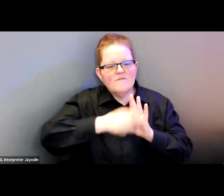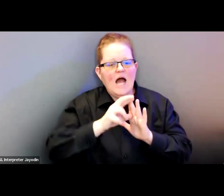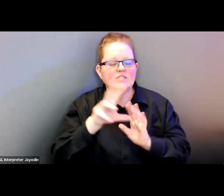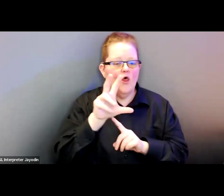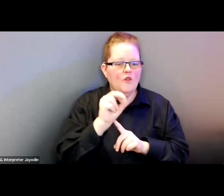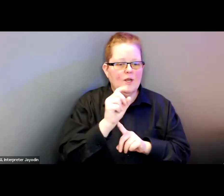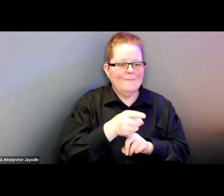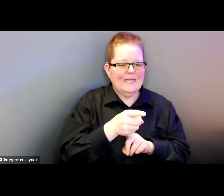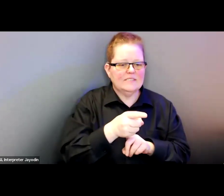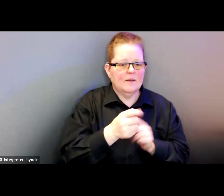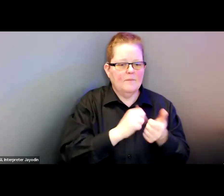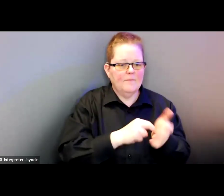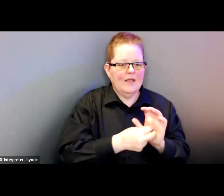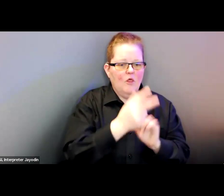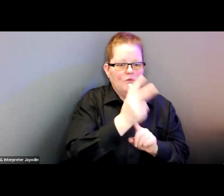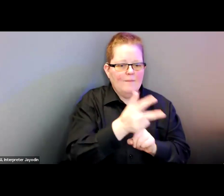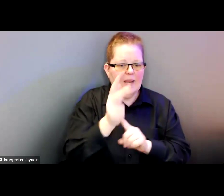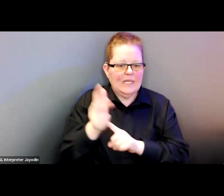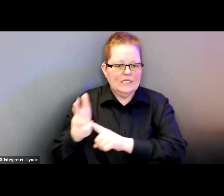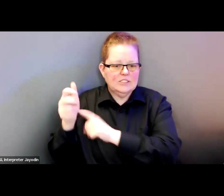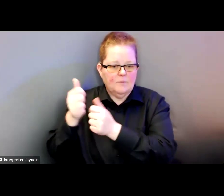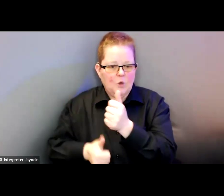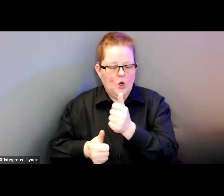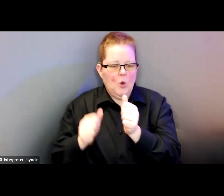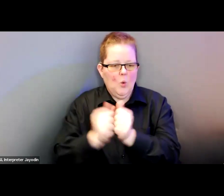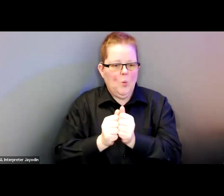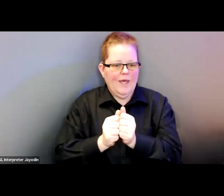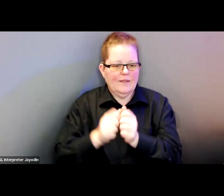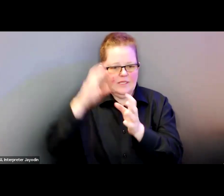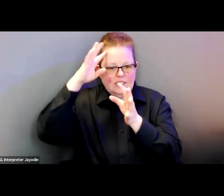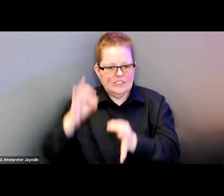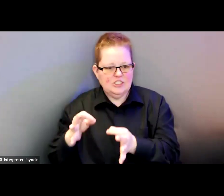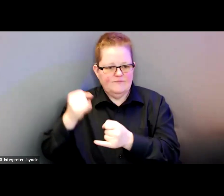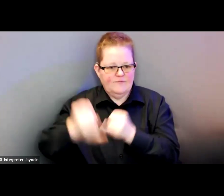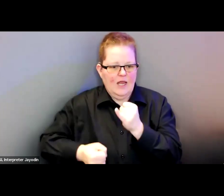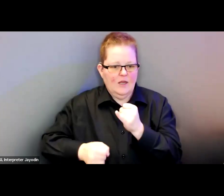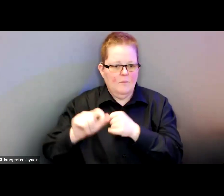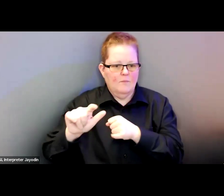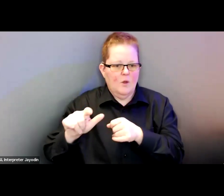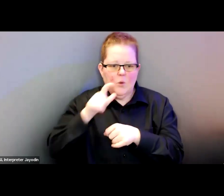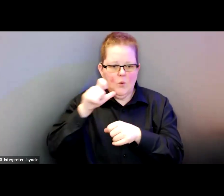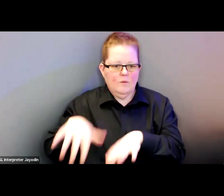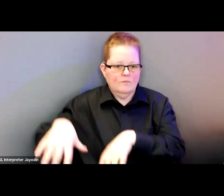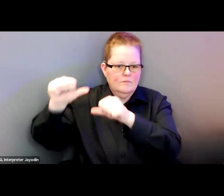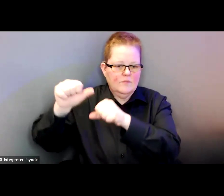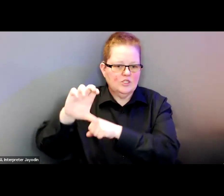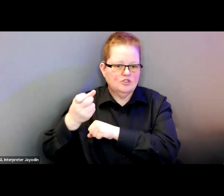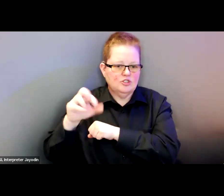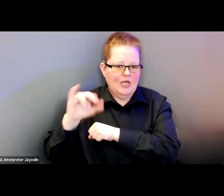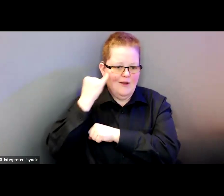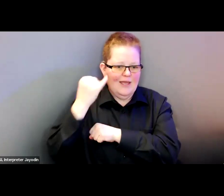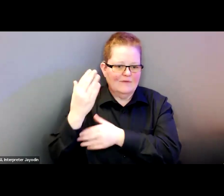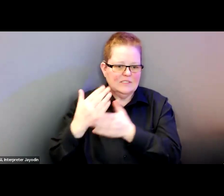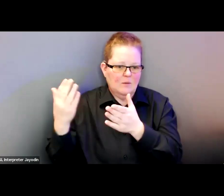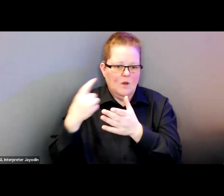minutes per, with discretion provided to the chair to come back around if someone gets cuts off, if we still have the